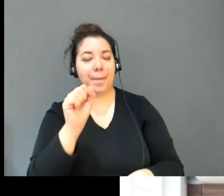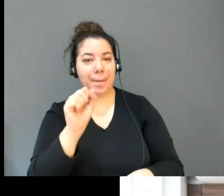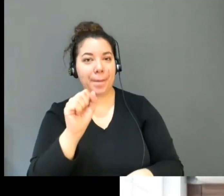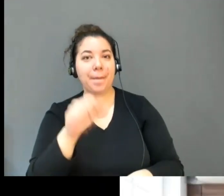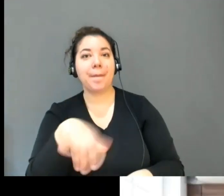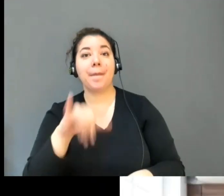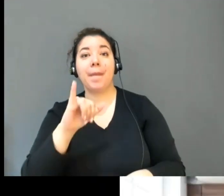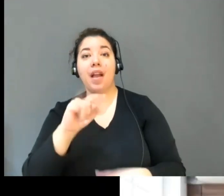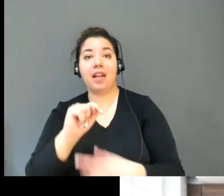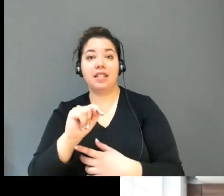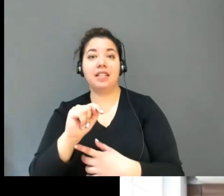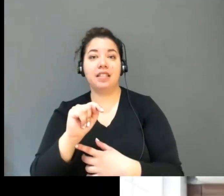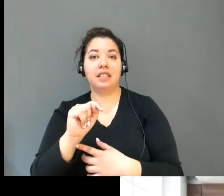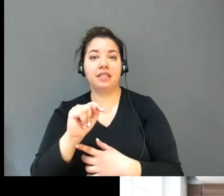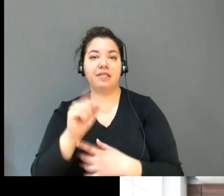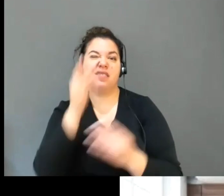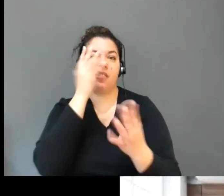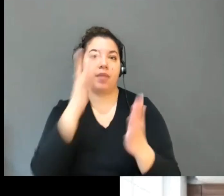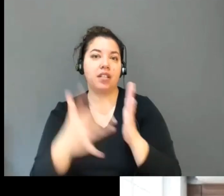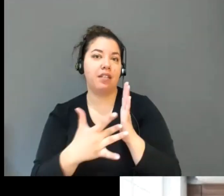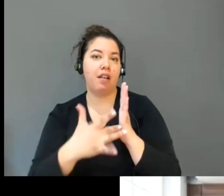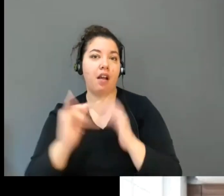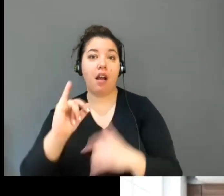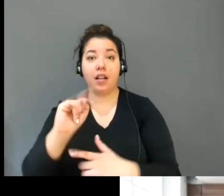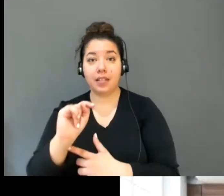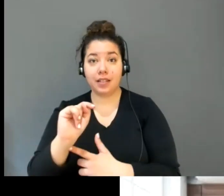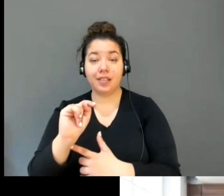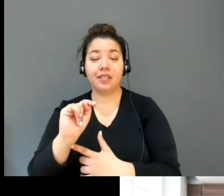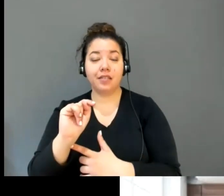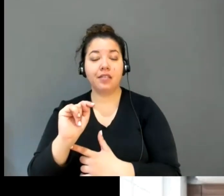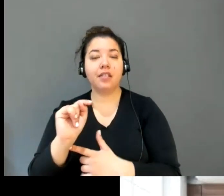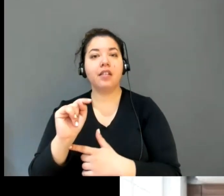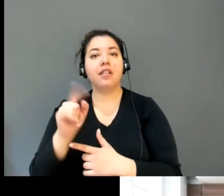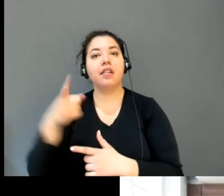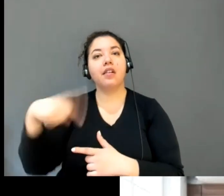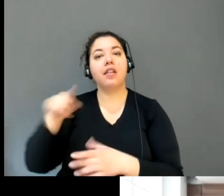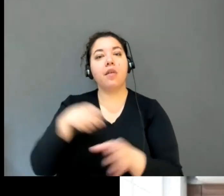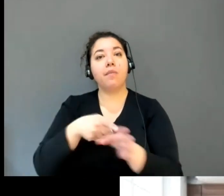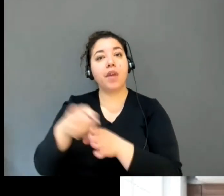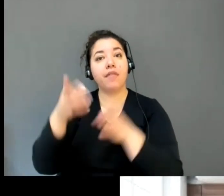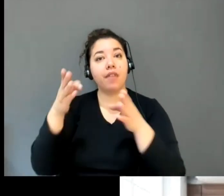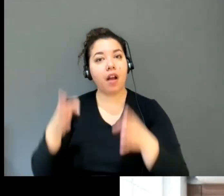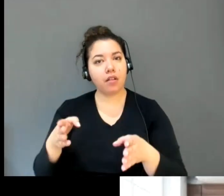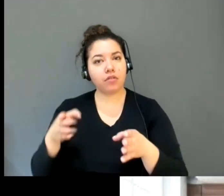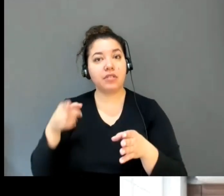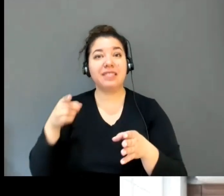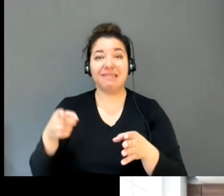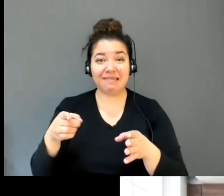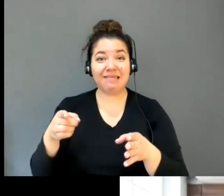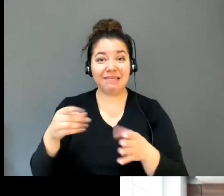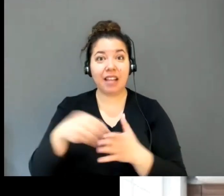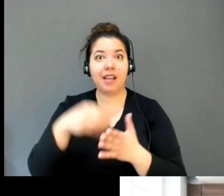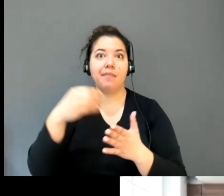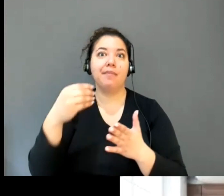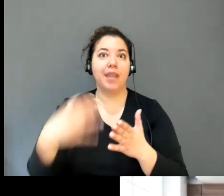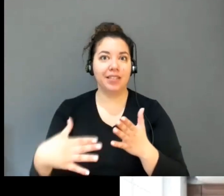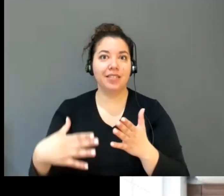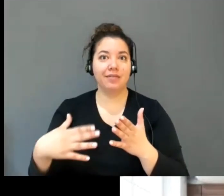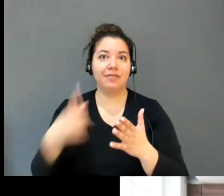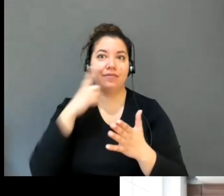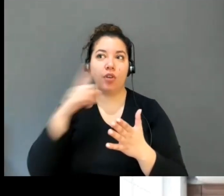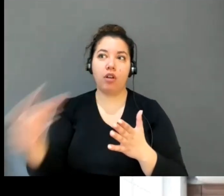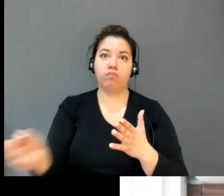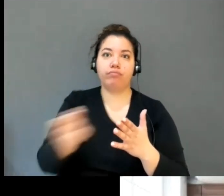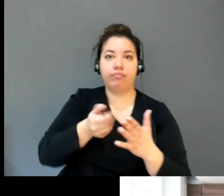of IT, IT professionals are known to be fairly expensive individuals to employ. And